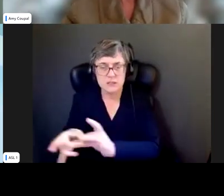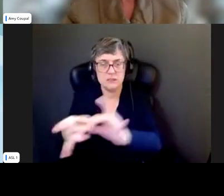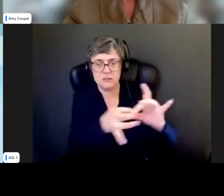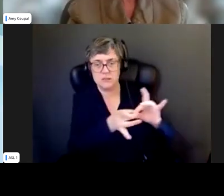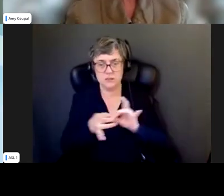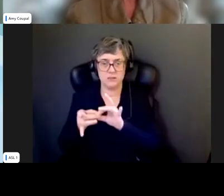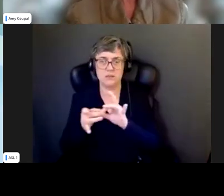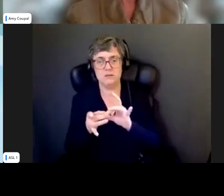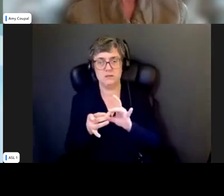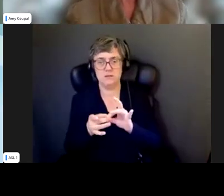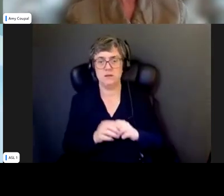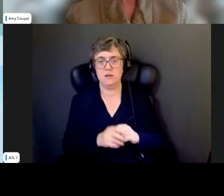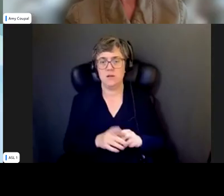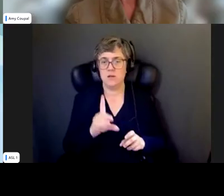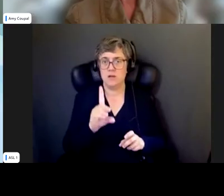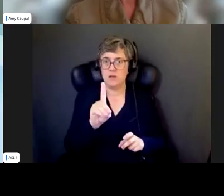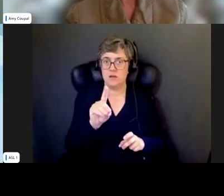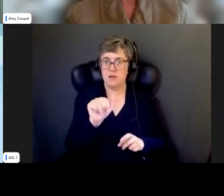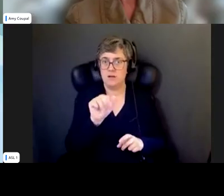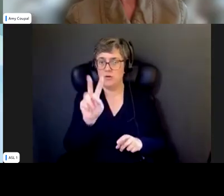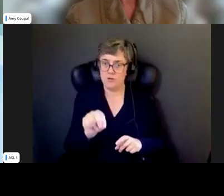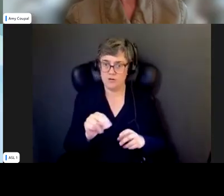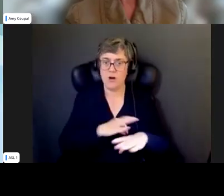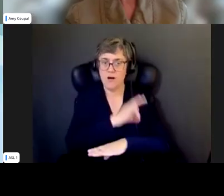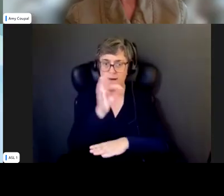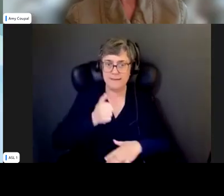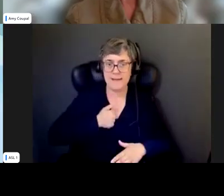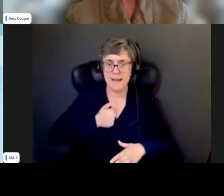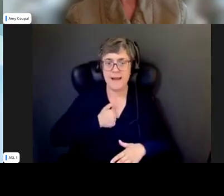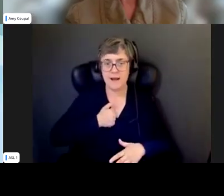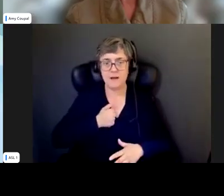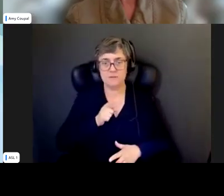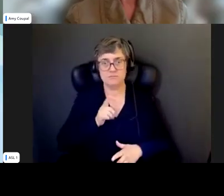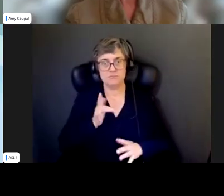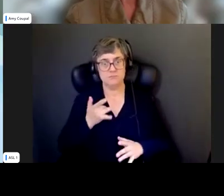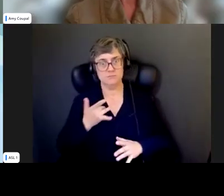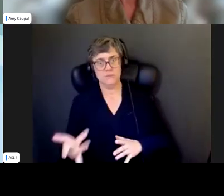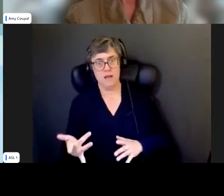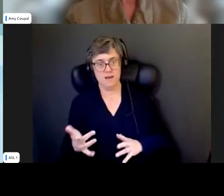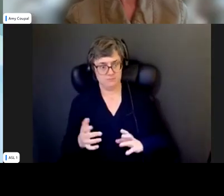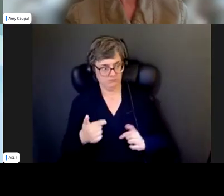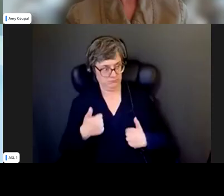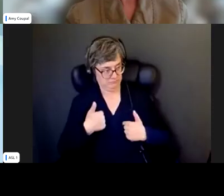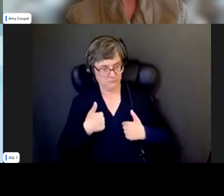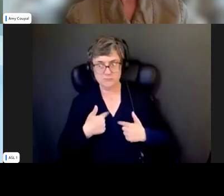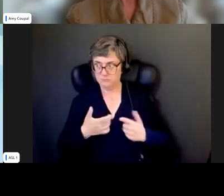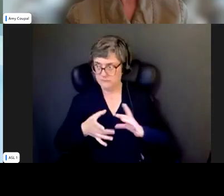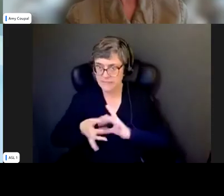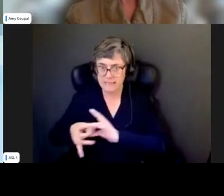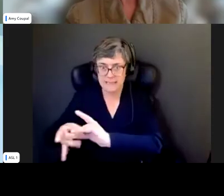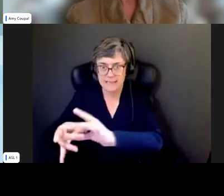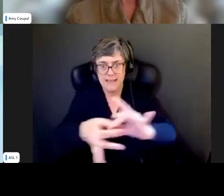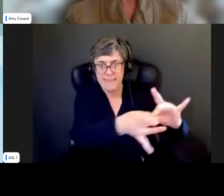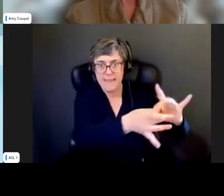disability and the feminist space, and often other spaces as well, because we actually repositioned ourselves as an intersectional